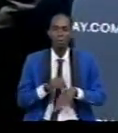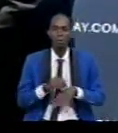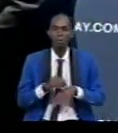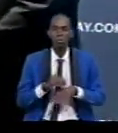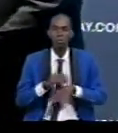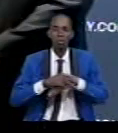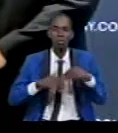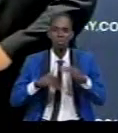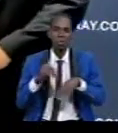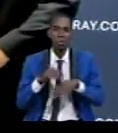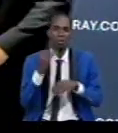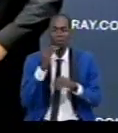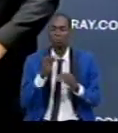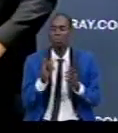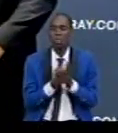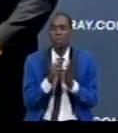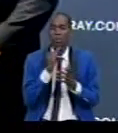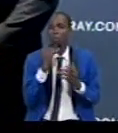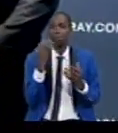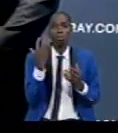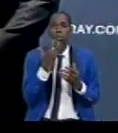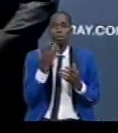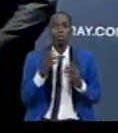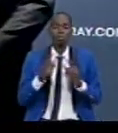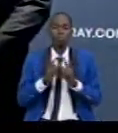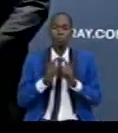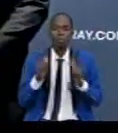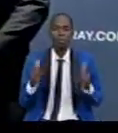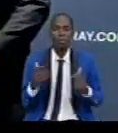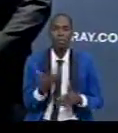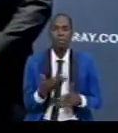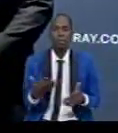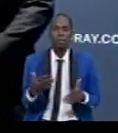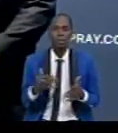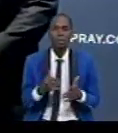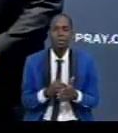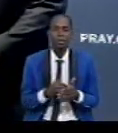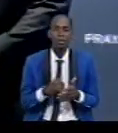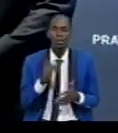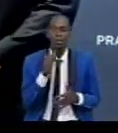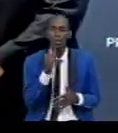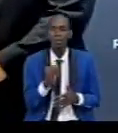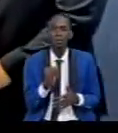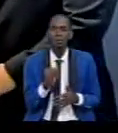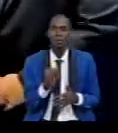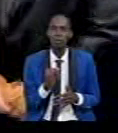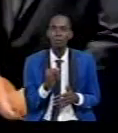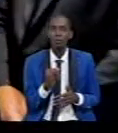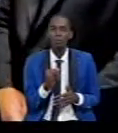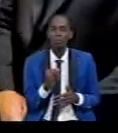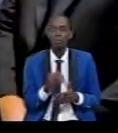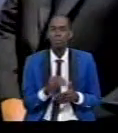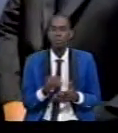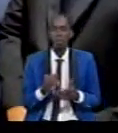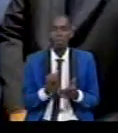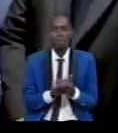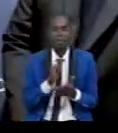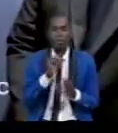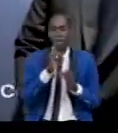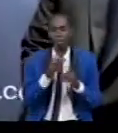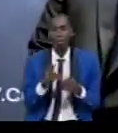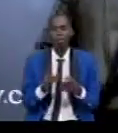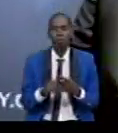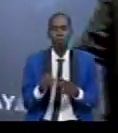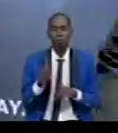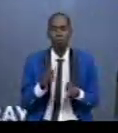Wow, what a great way to get digital content into the hands of people that might otherwise not have access to the gospel.